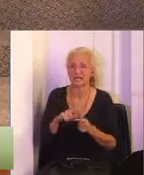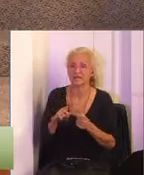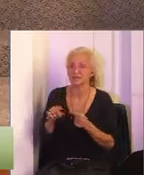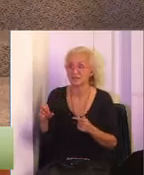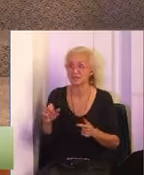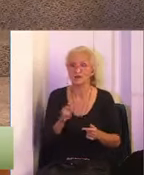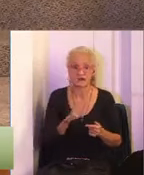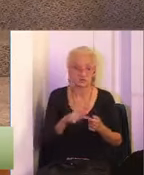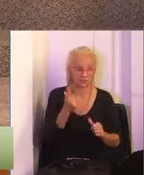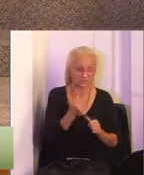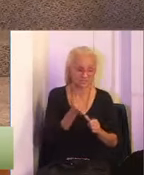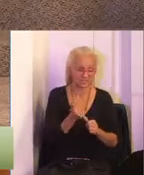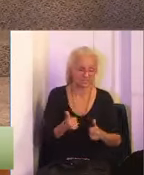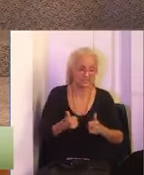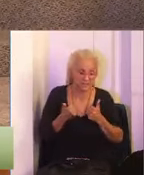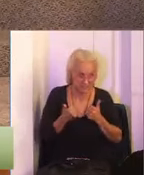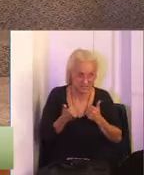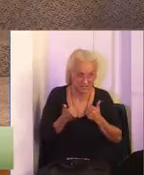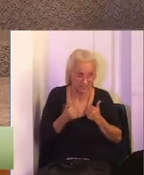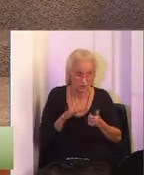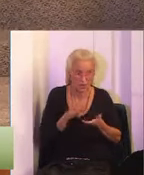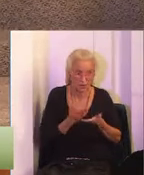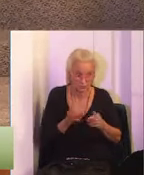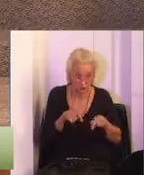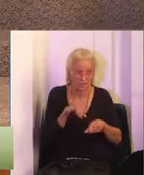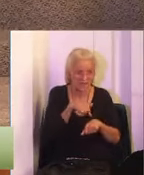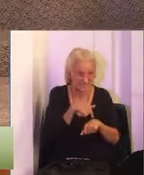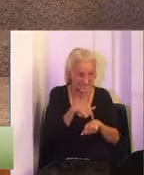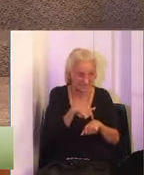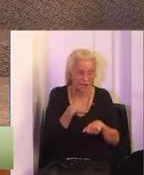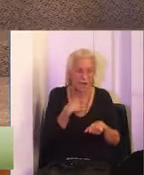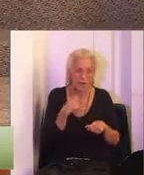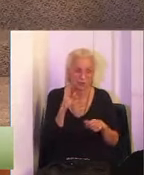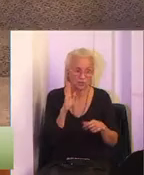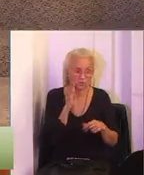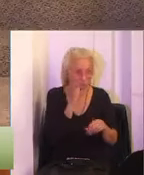to assisted living. All that time, I would visit